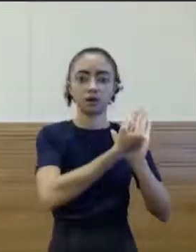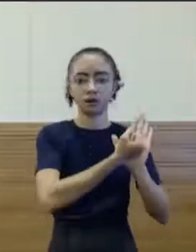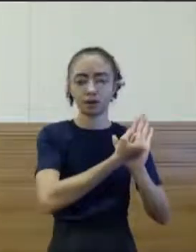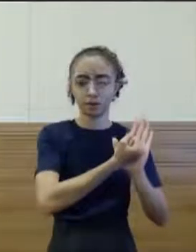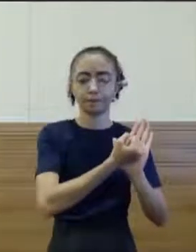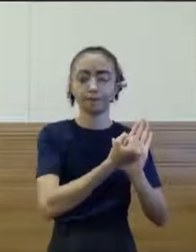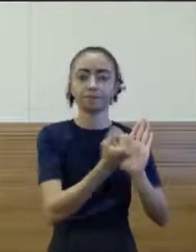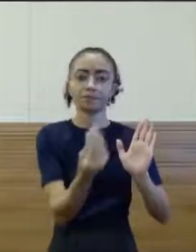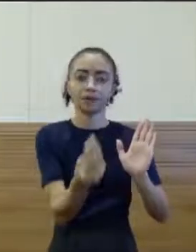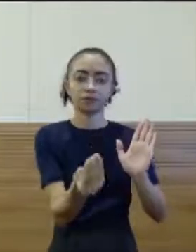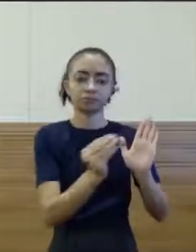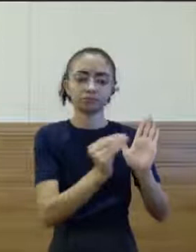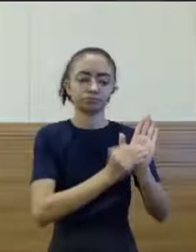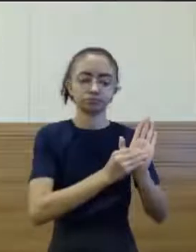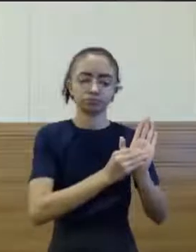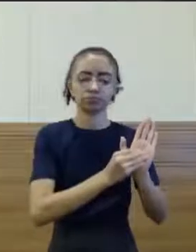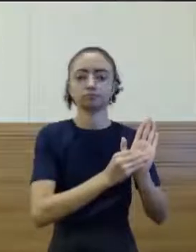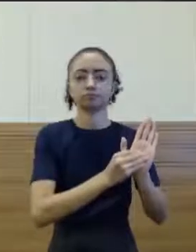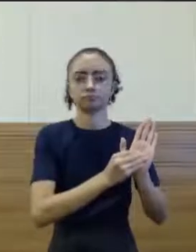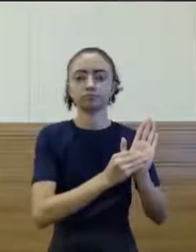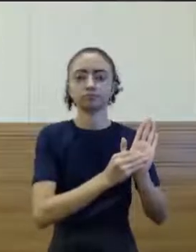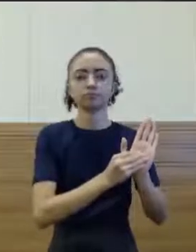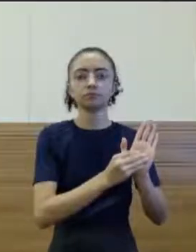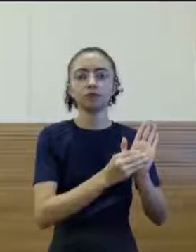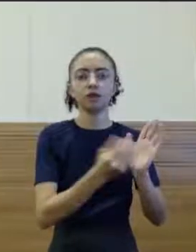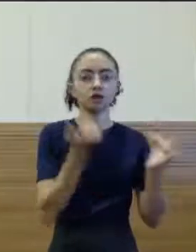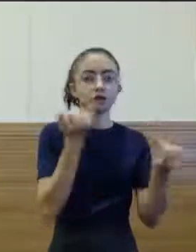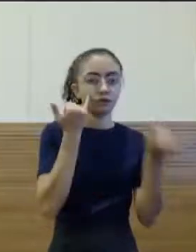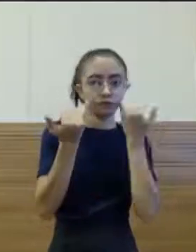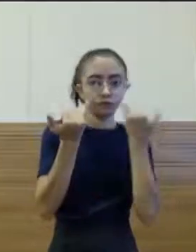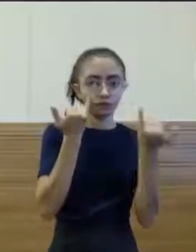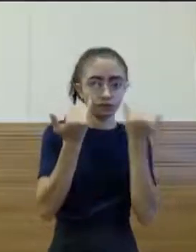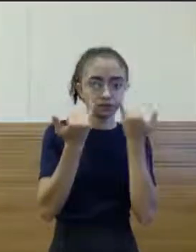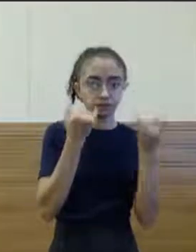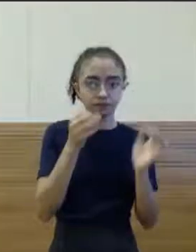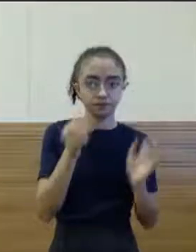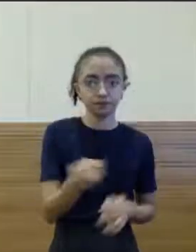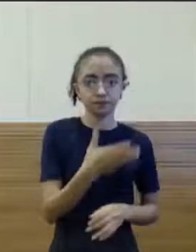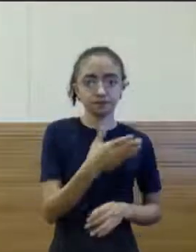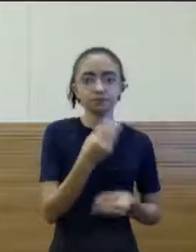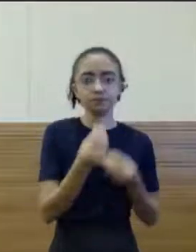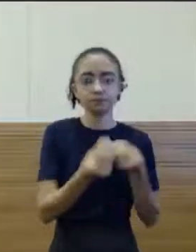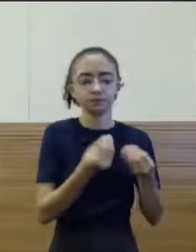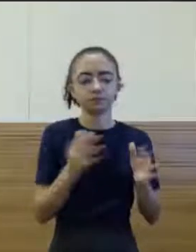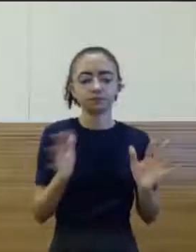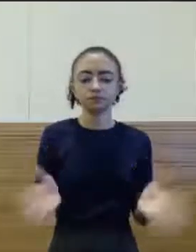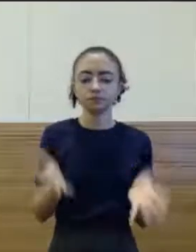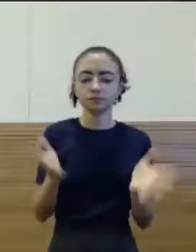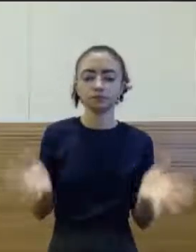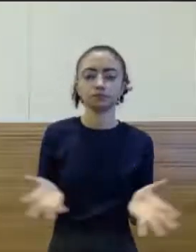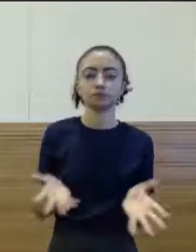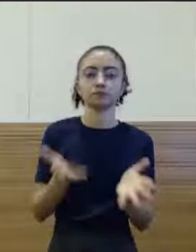going to include all those different label guidelines in the prescription of local